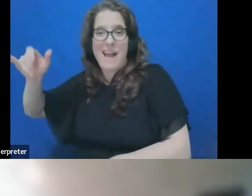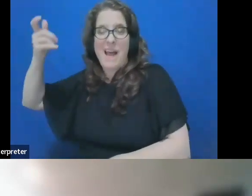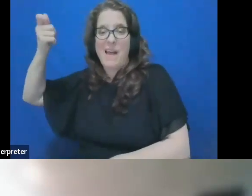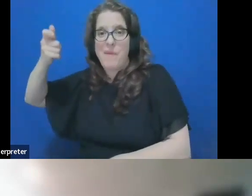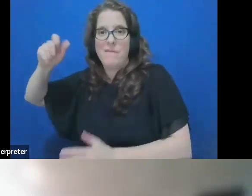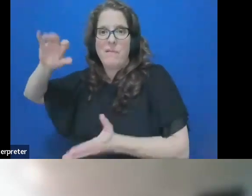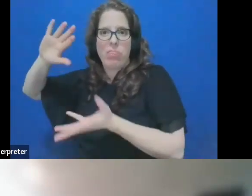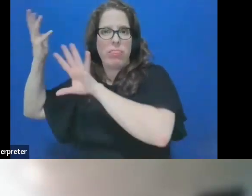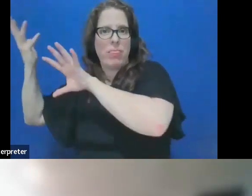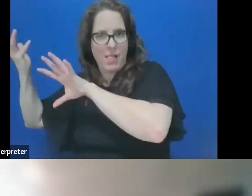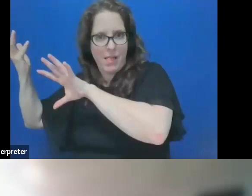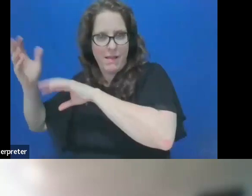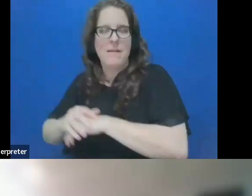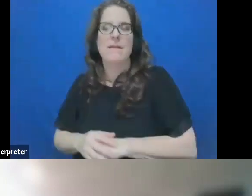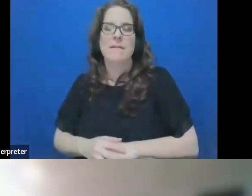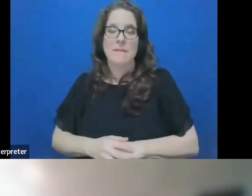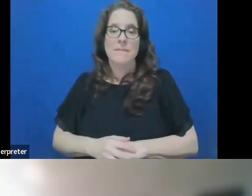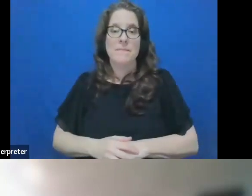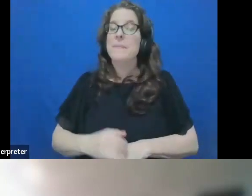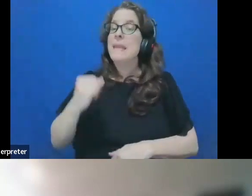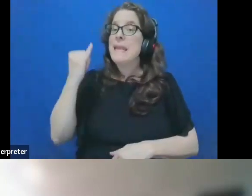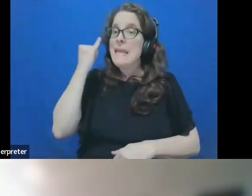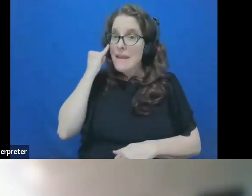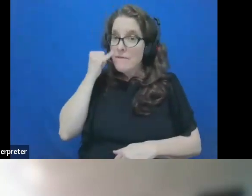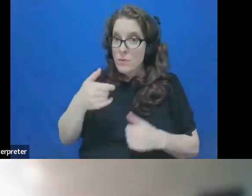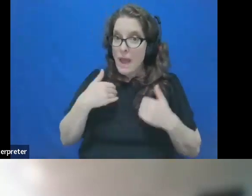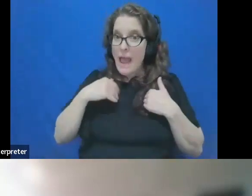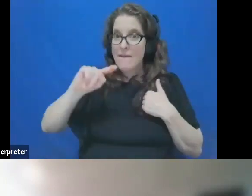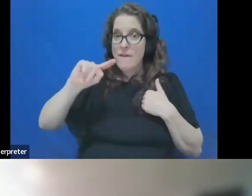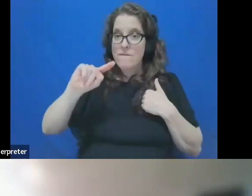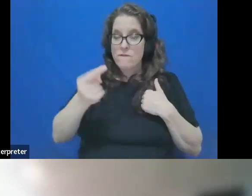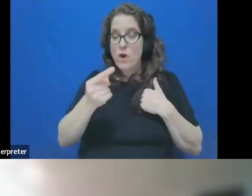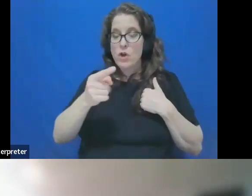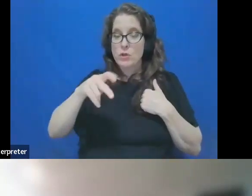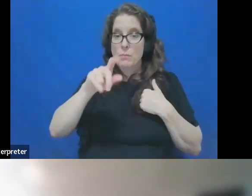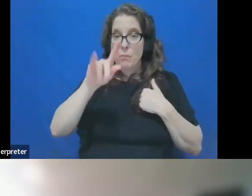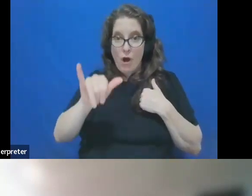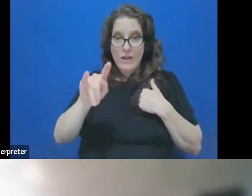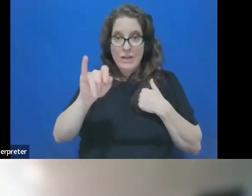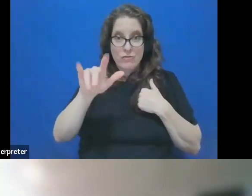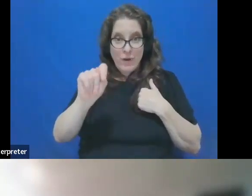first party trust, many states, especially Maryland,